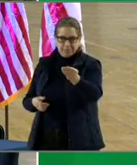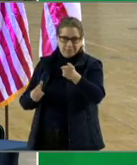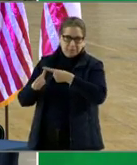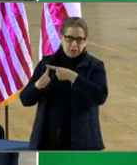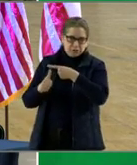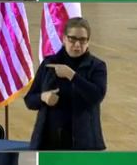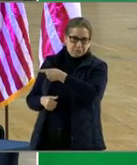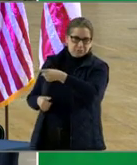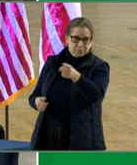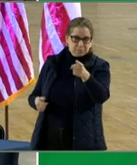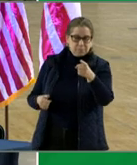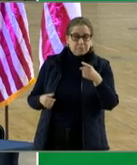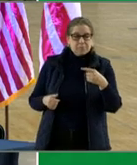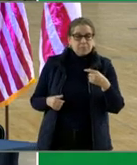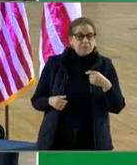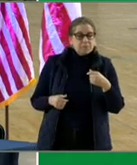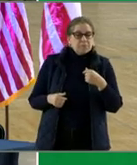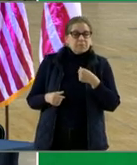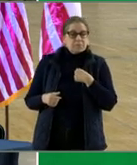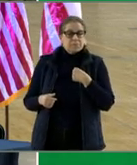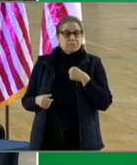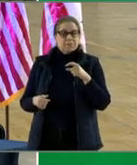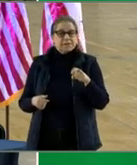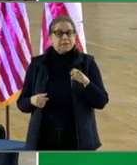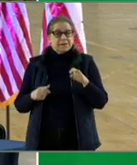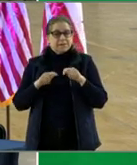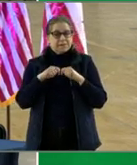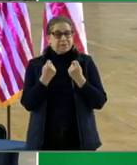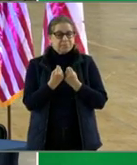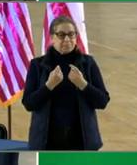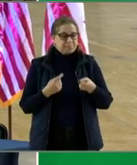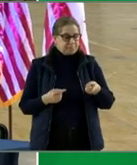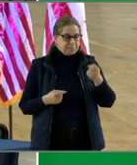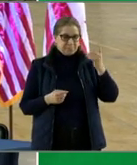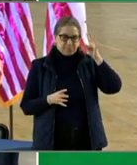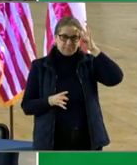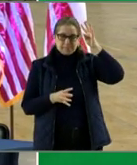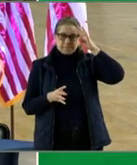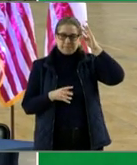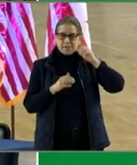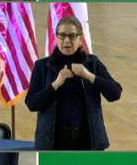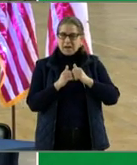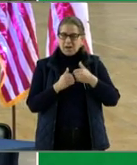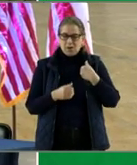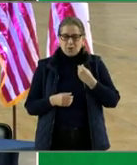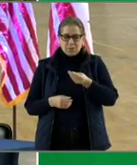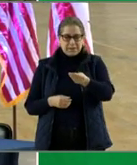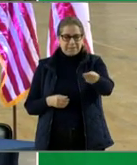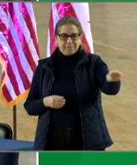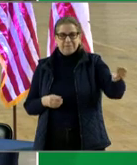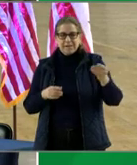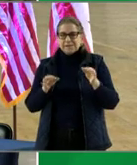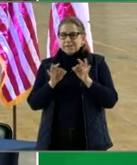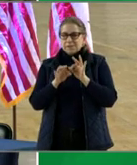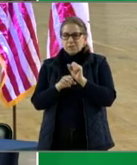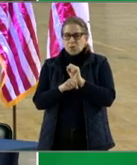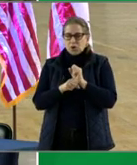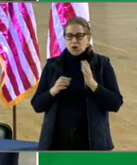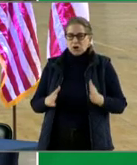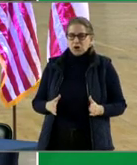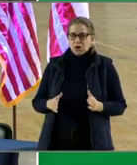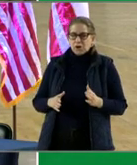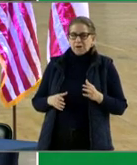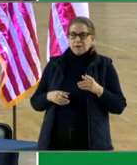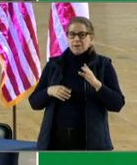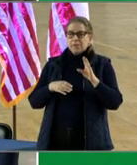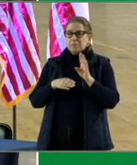support other essential folks. I know that those businesses are also figuring out how they can get their hands on supply